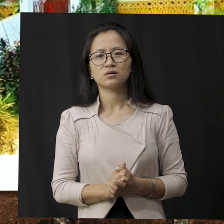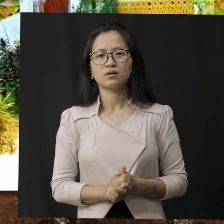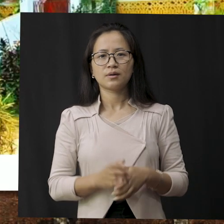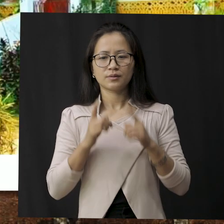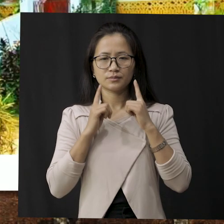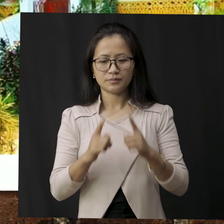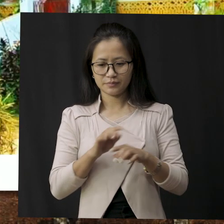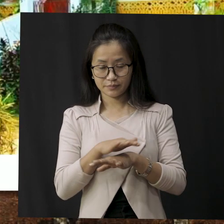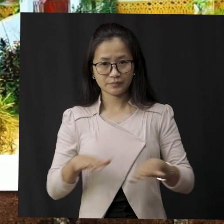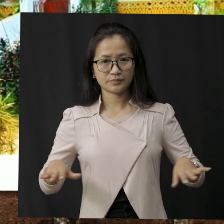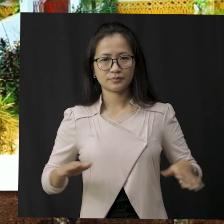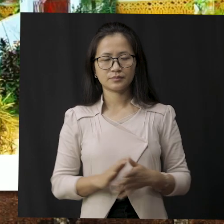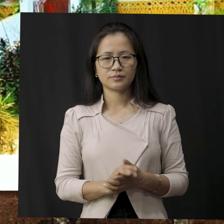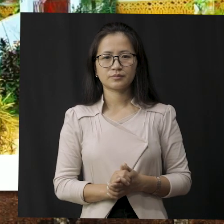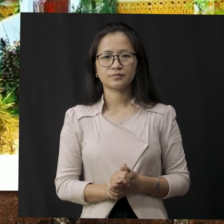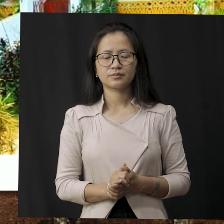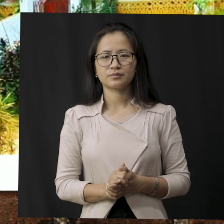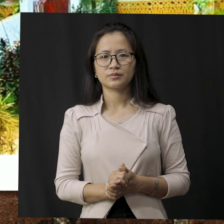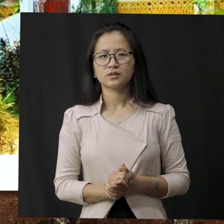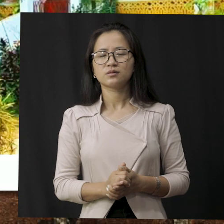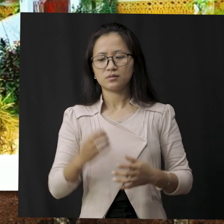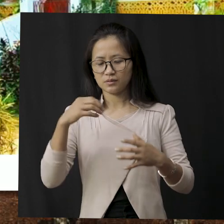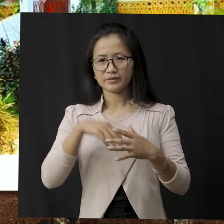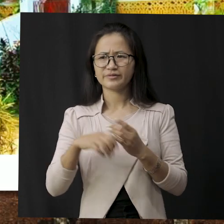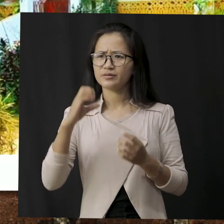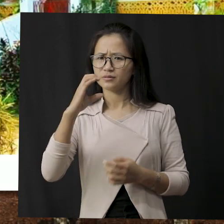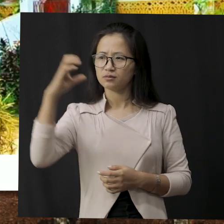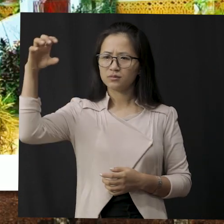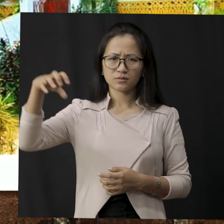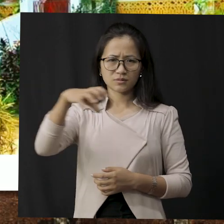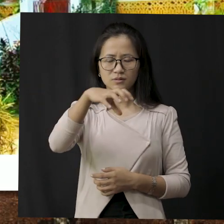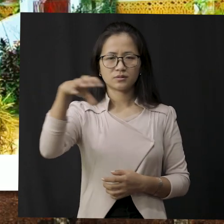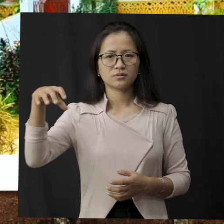But students, in cities like Dimapur,